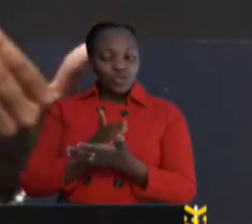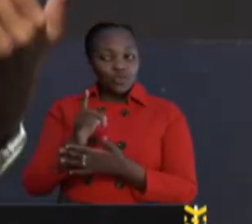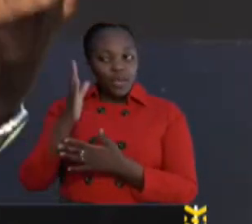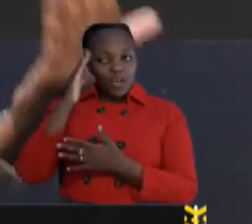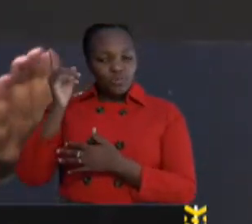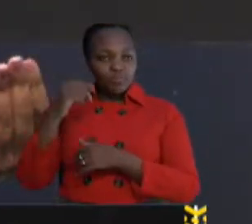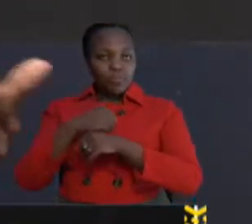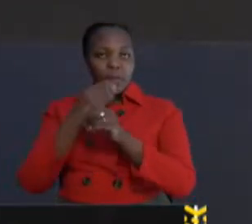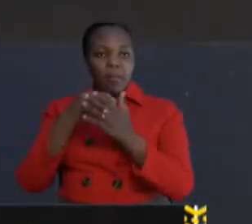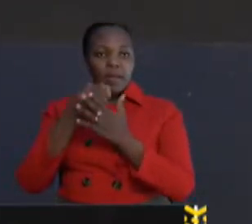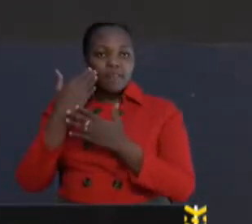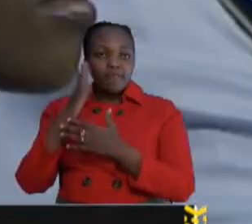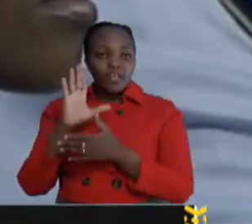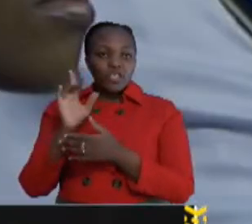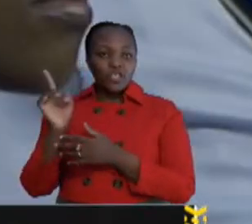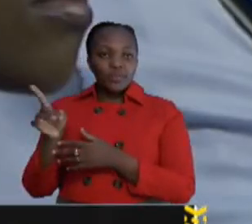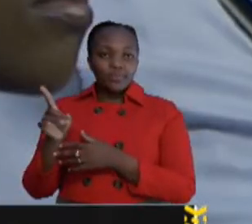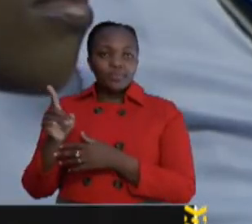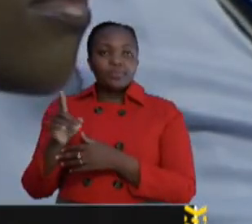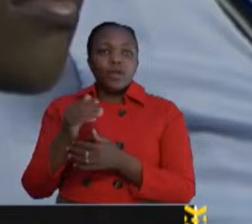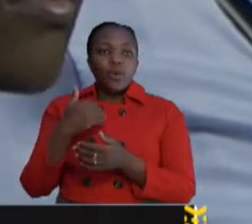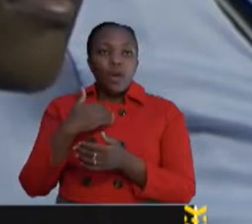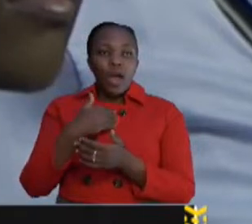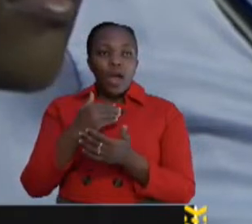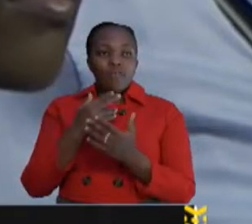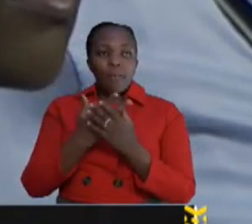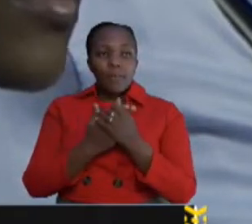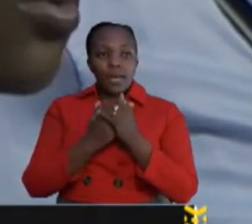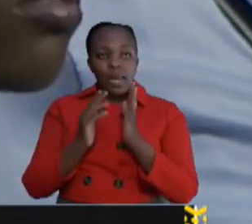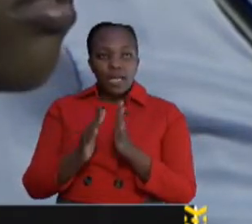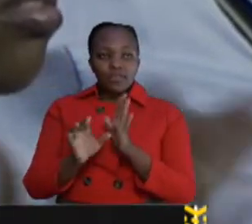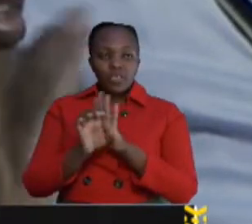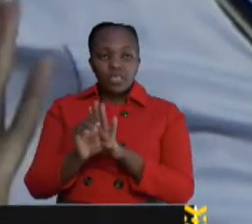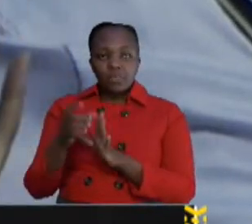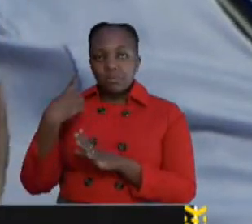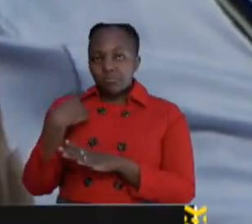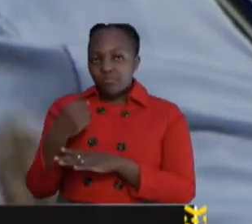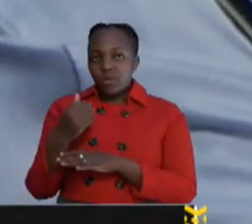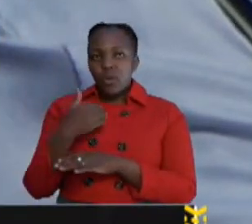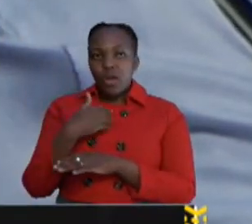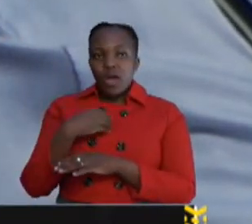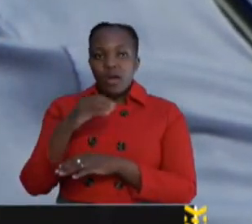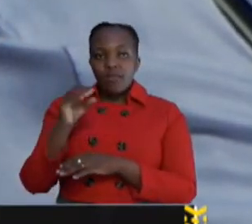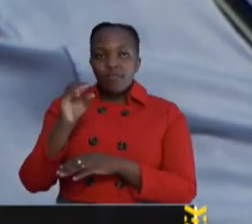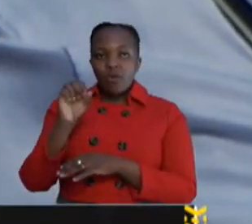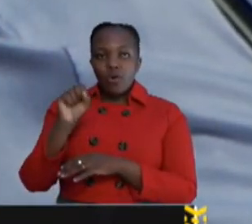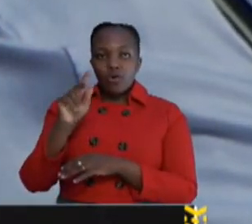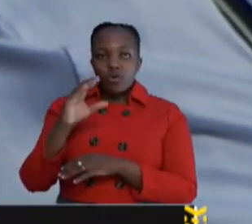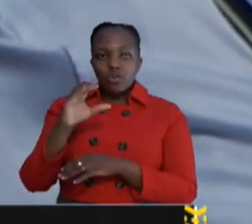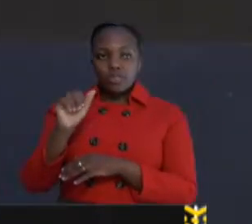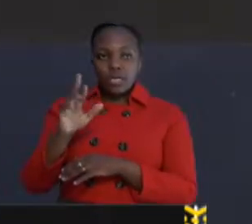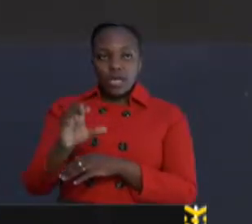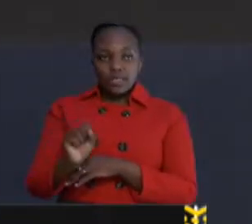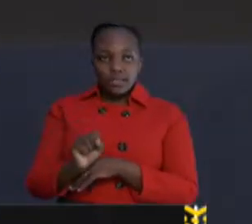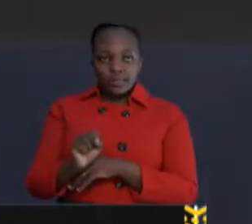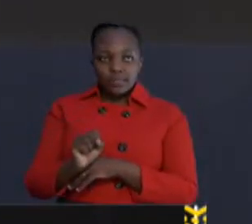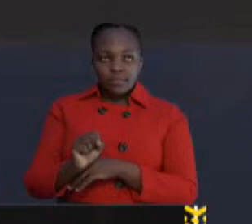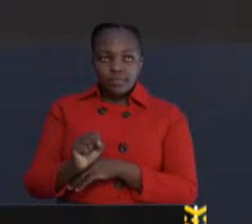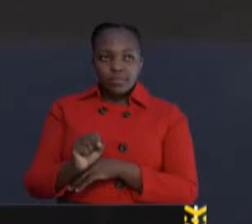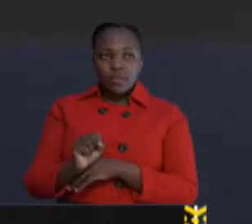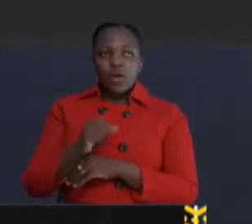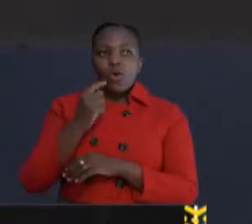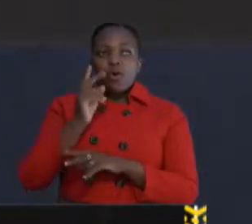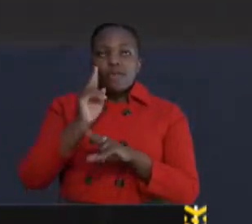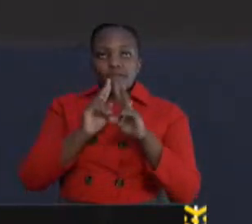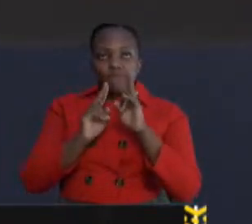have partners, for example. I'll talk about the most recent thing we did, which was the Oscars, where we had the Oscars